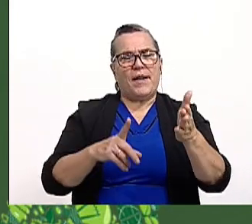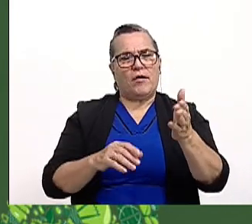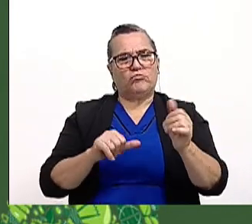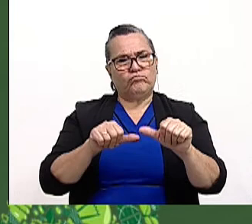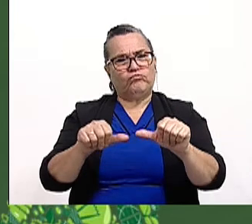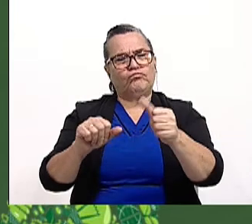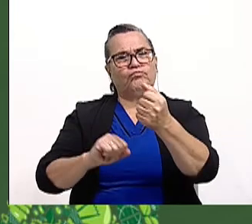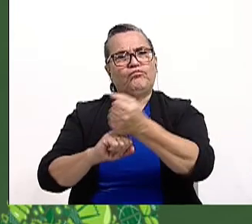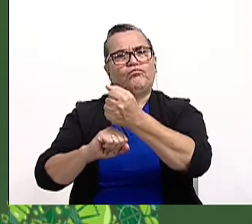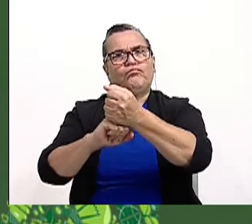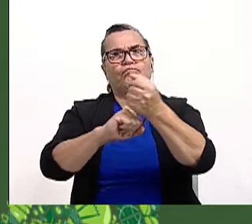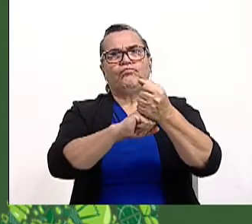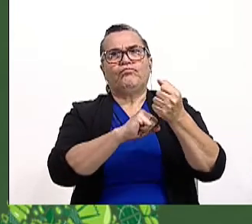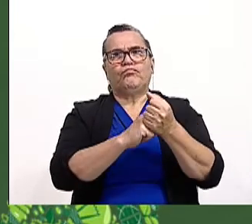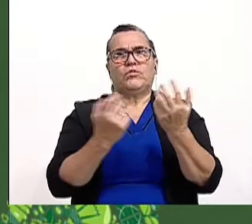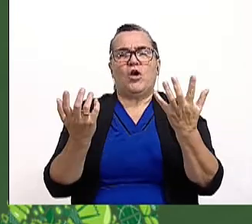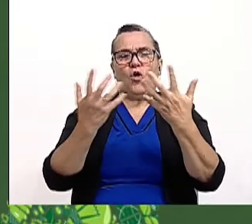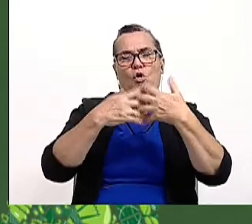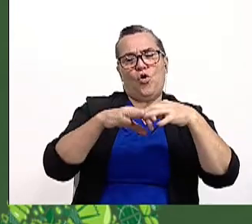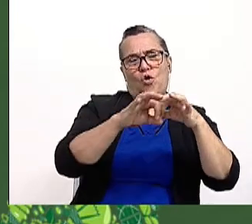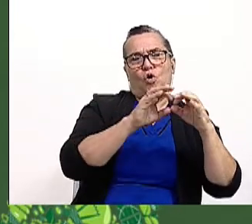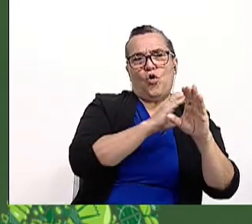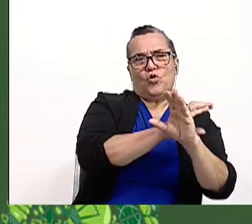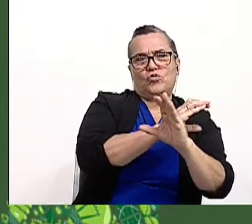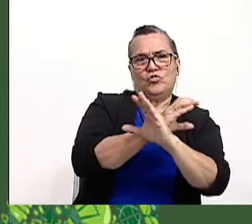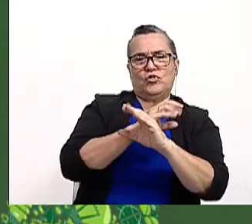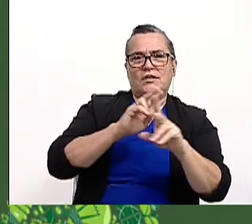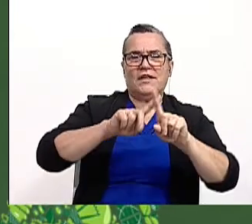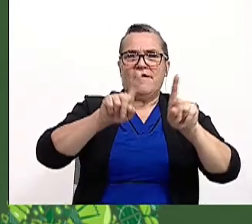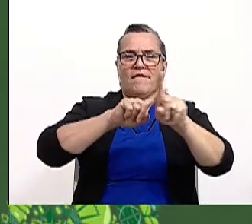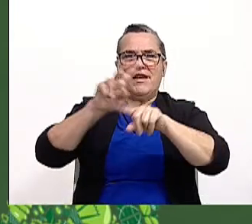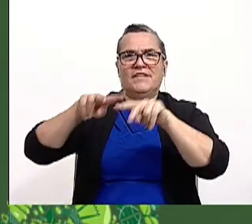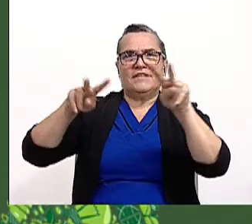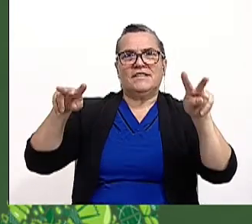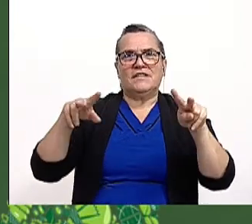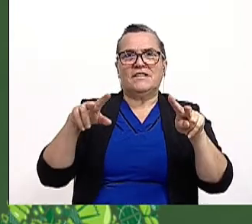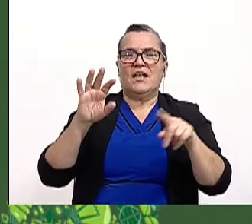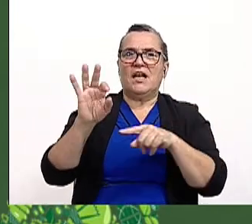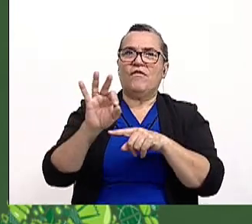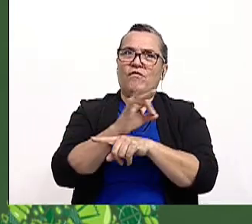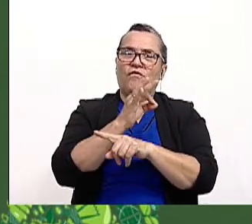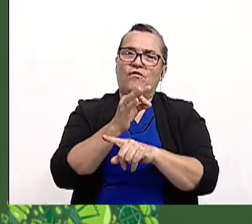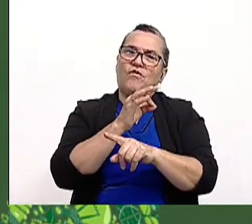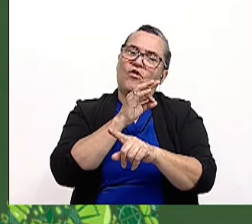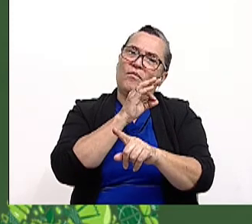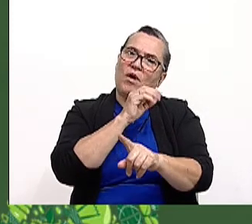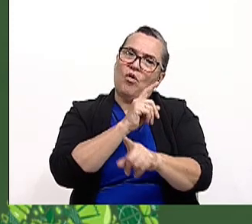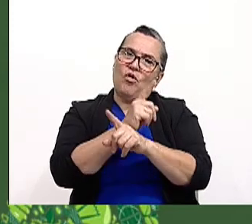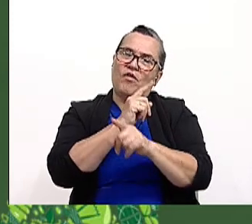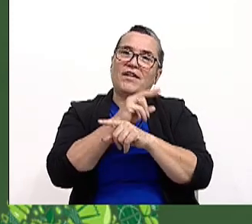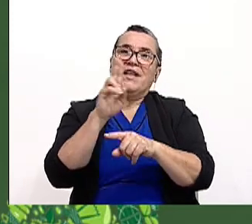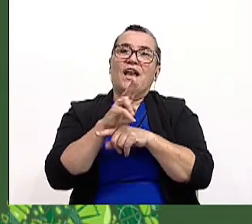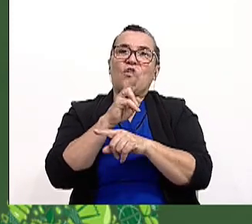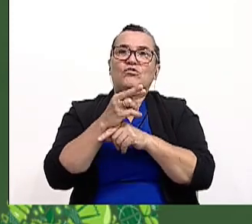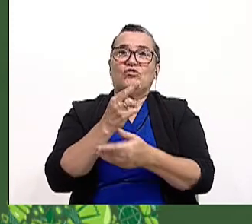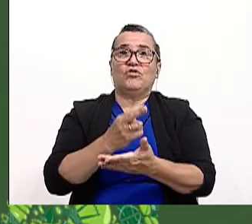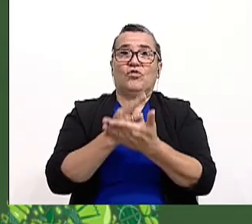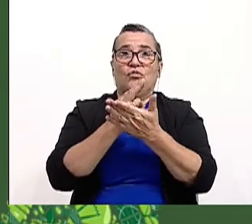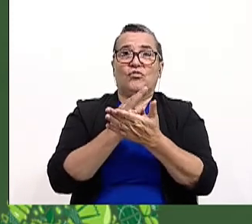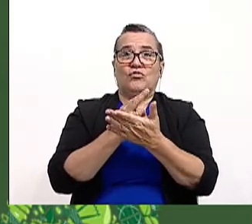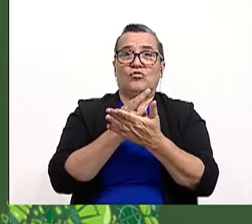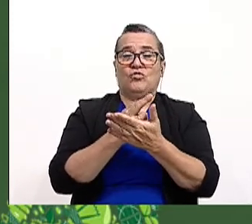that reconciles the conservation of biodiversity with the proper use of natural resources. So, Sabegro